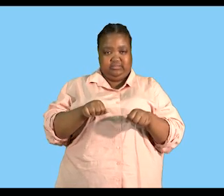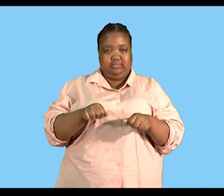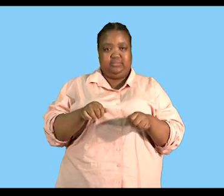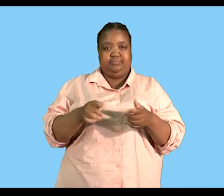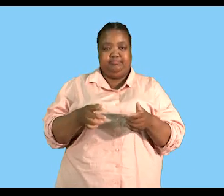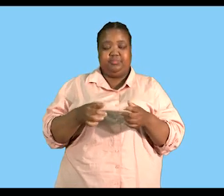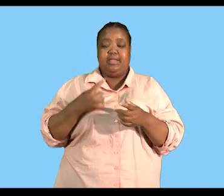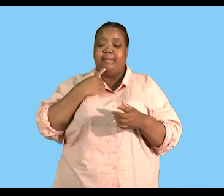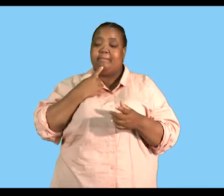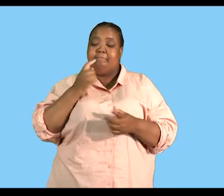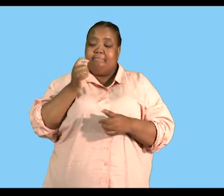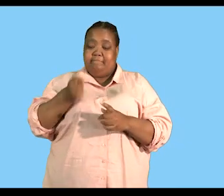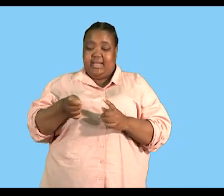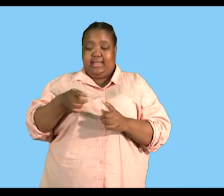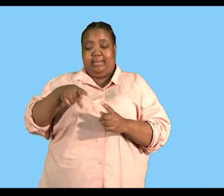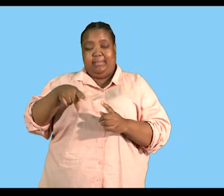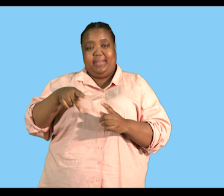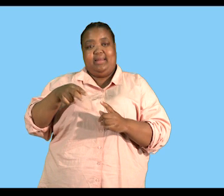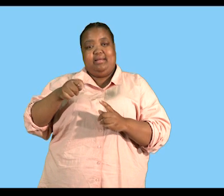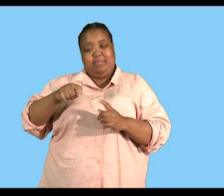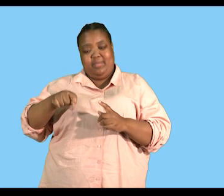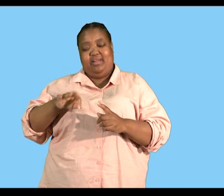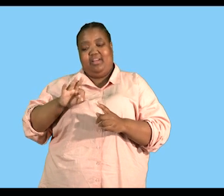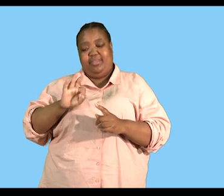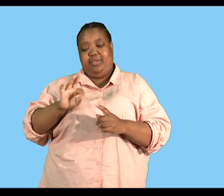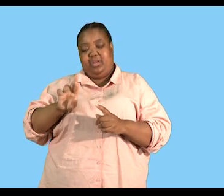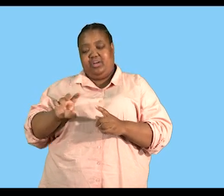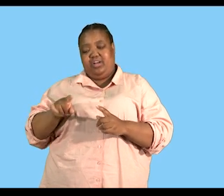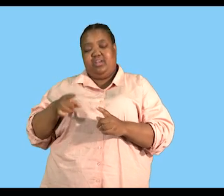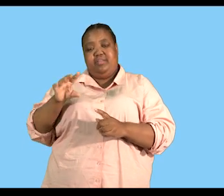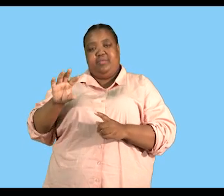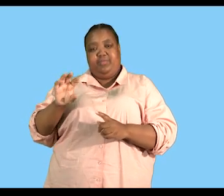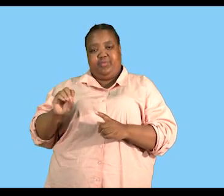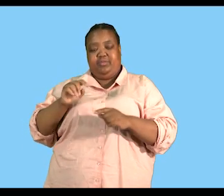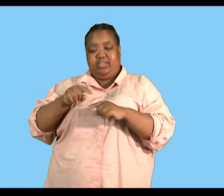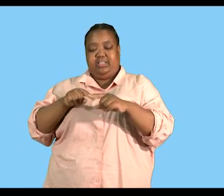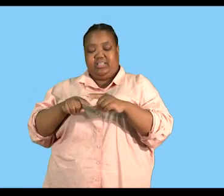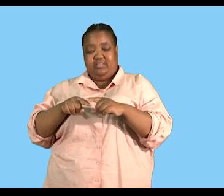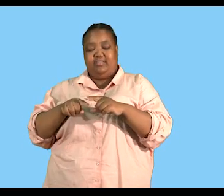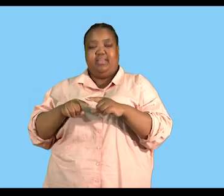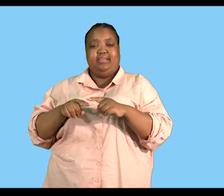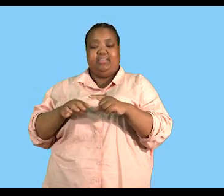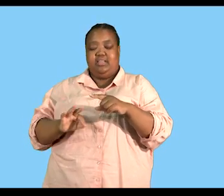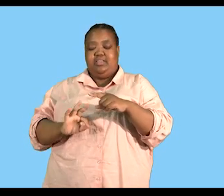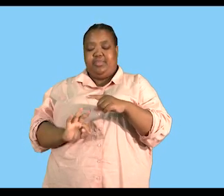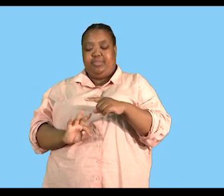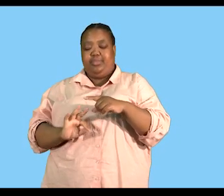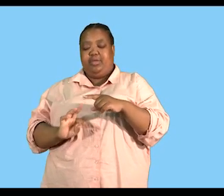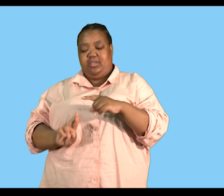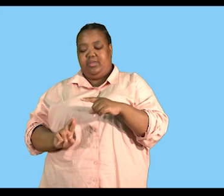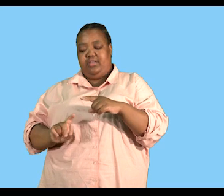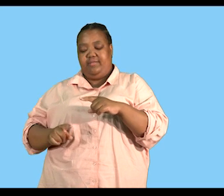it's 3 rand 50, being divided by the cost price, of which it's 3